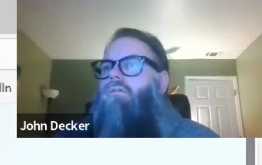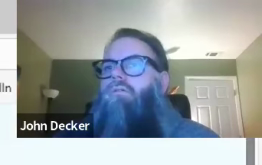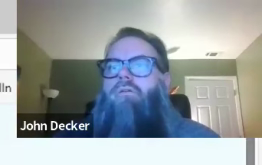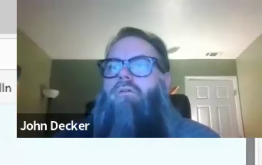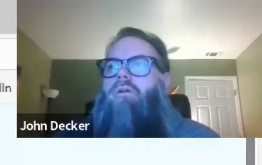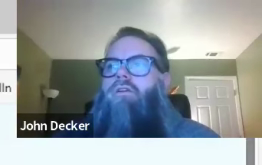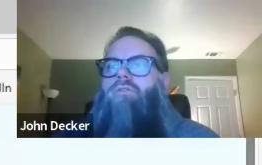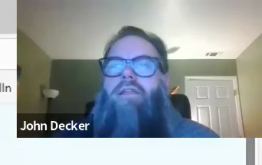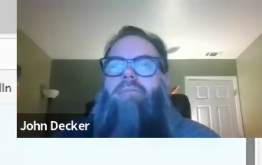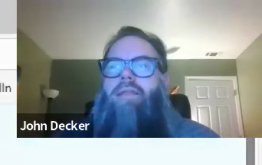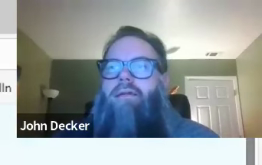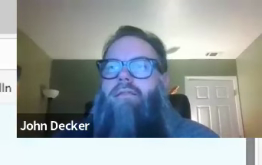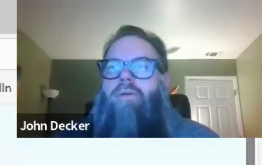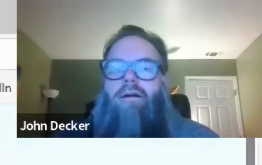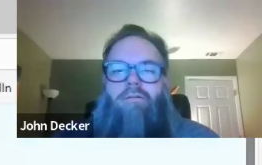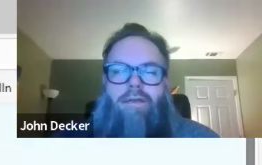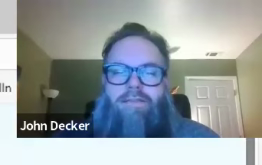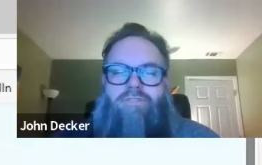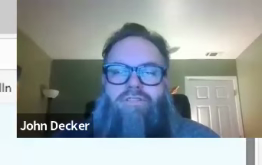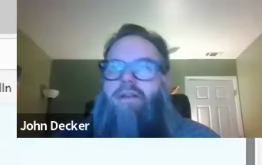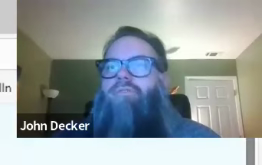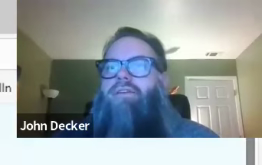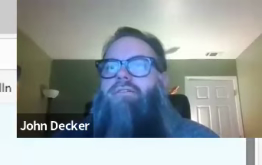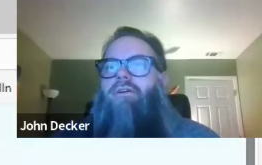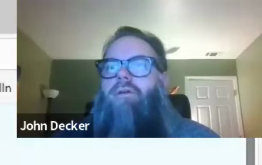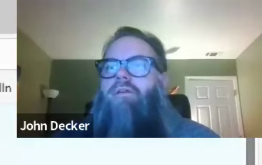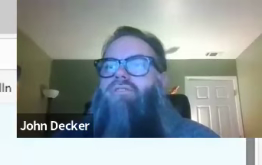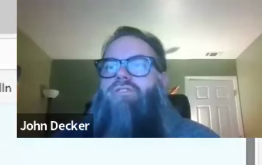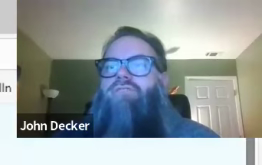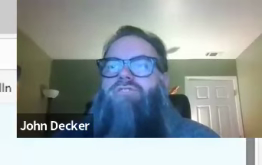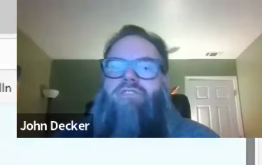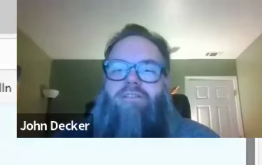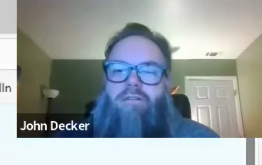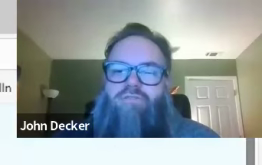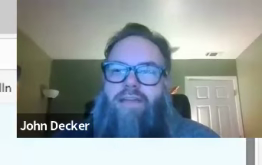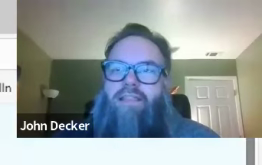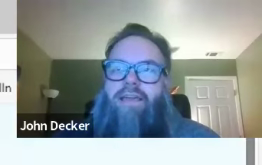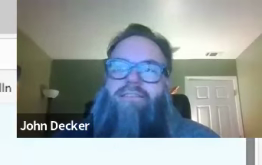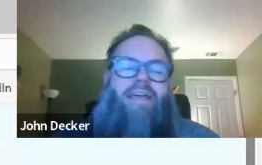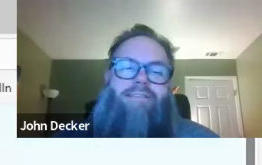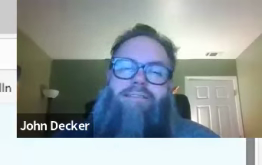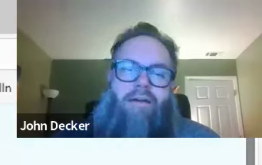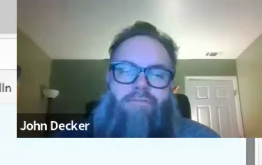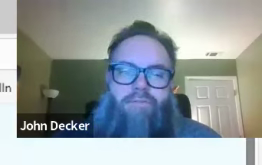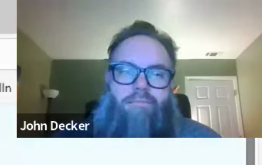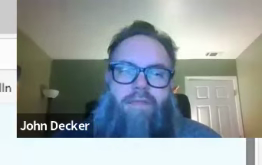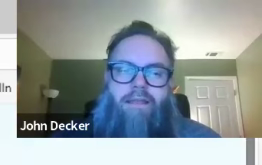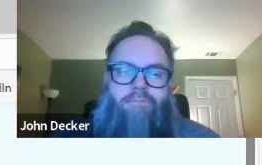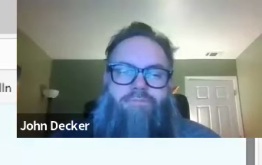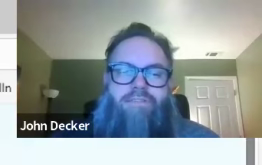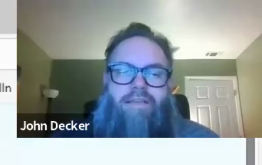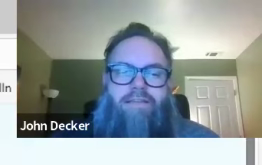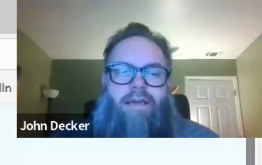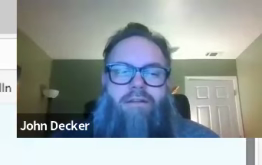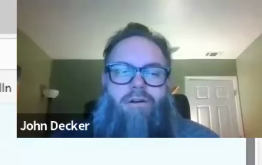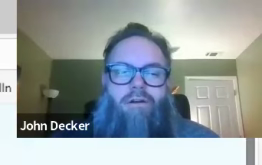our community meeting that we held. I guess that was just a couple days ago. So first, it would just acknowledge we had like 10 staff that